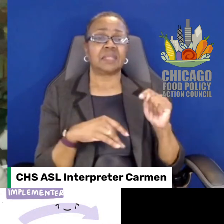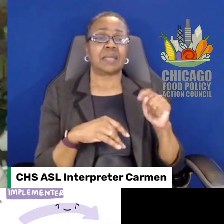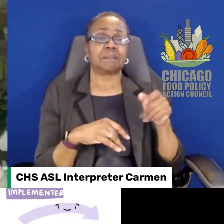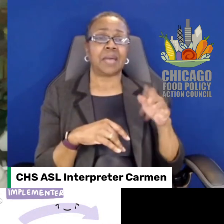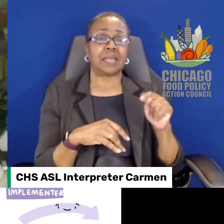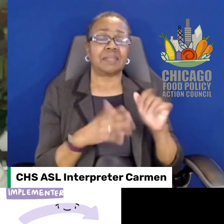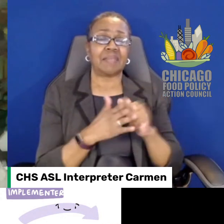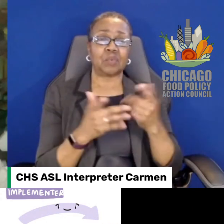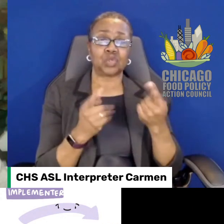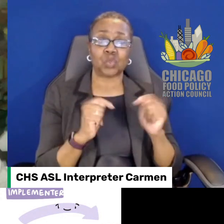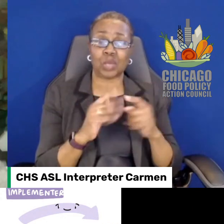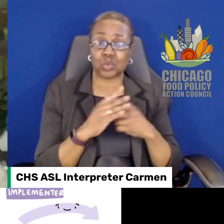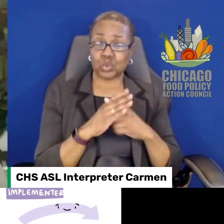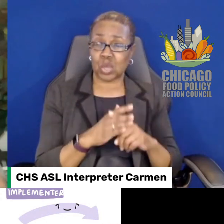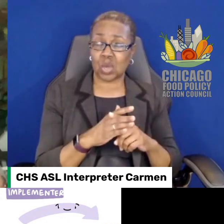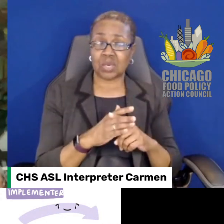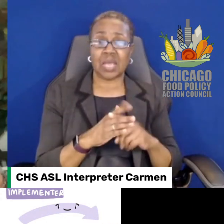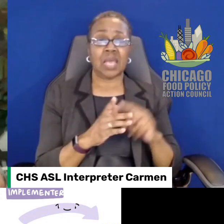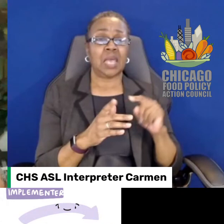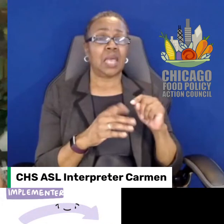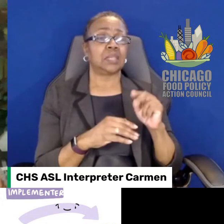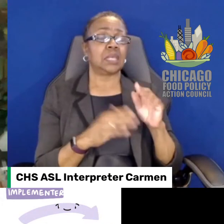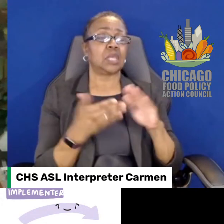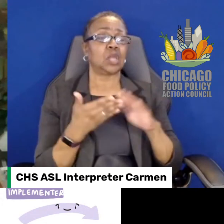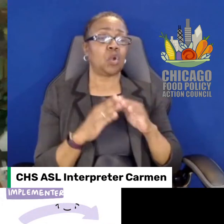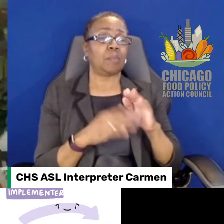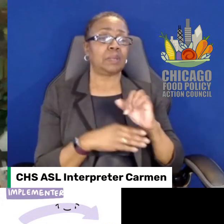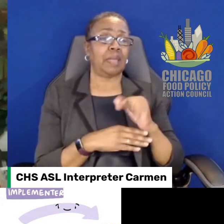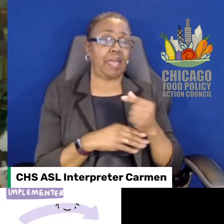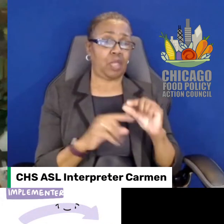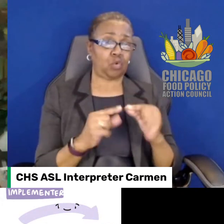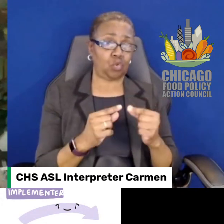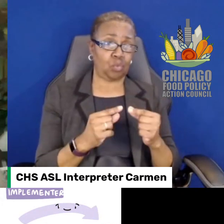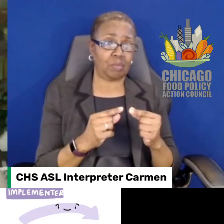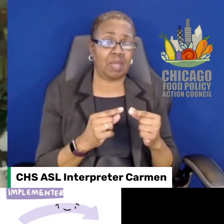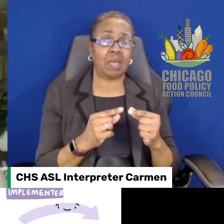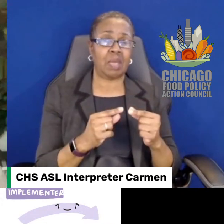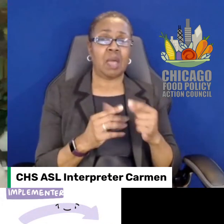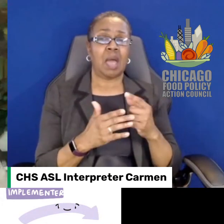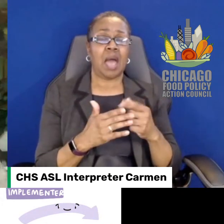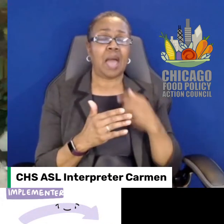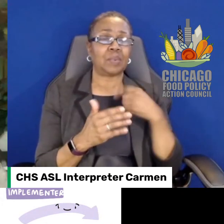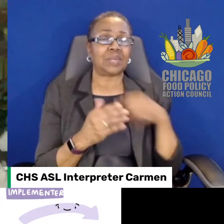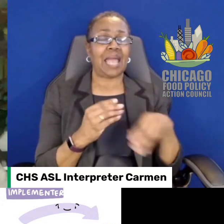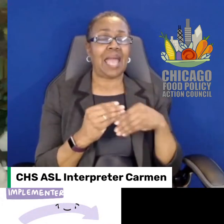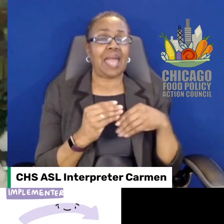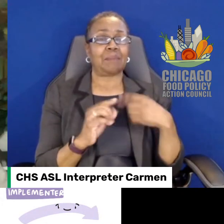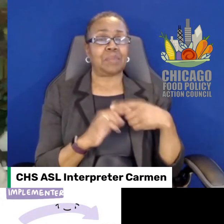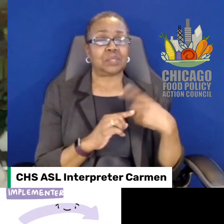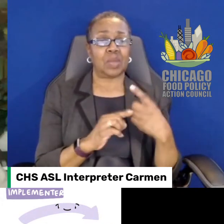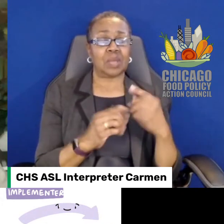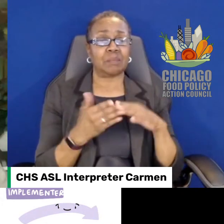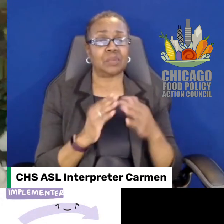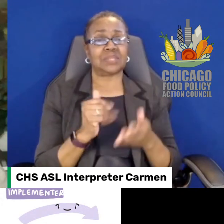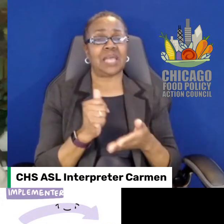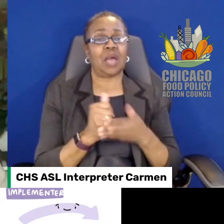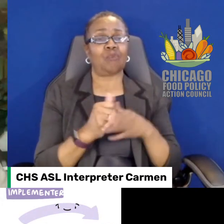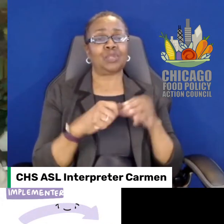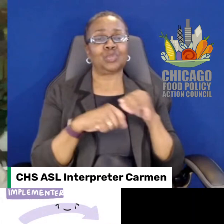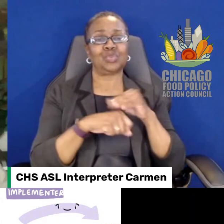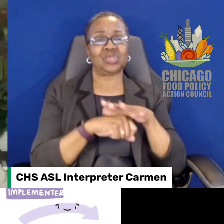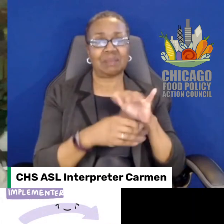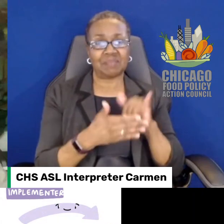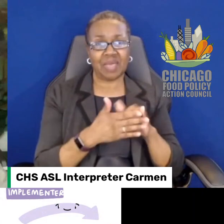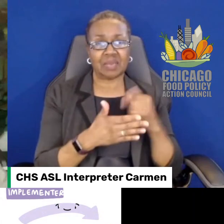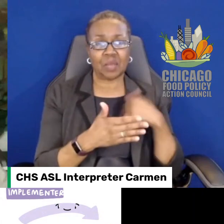Workgroup. But I think when I want to plus one to that is community is helping to shape that. And we hope